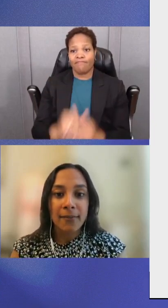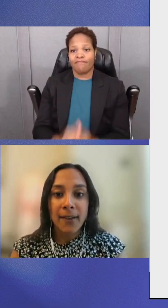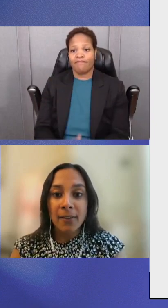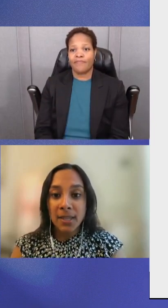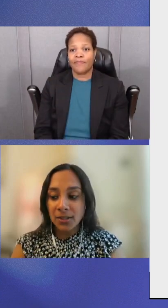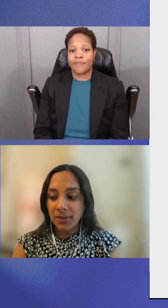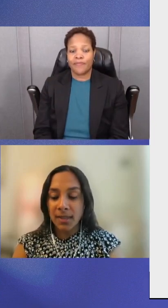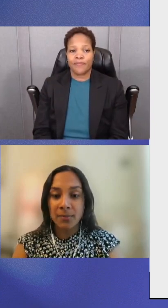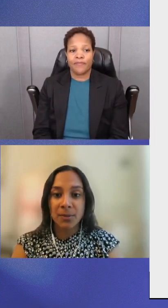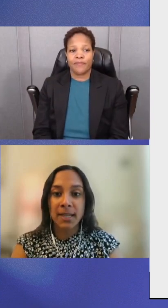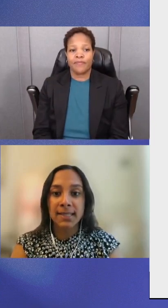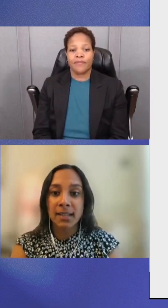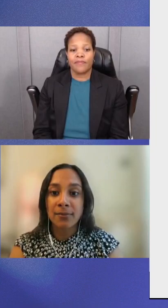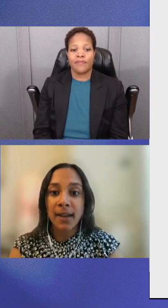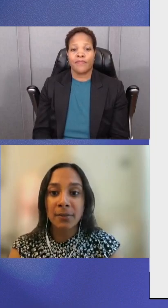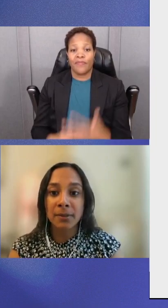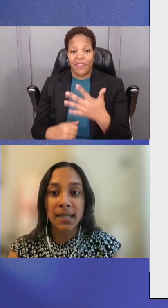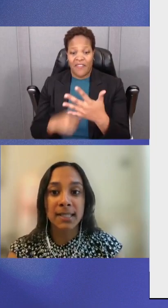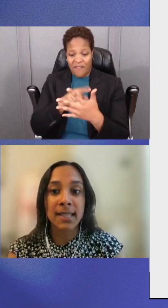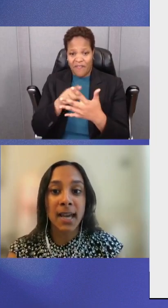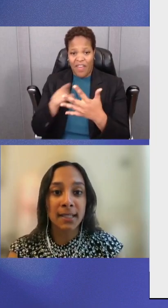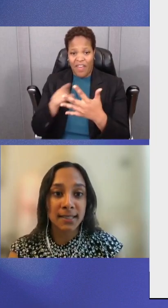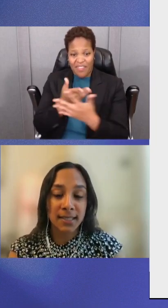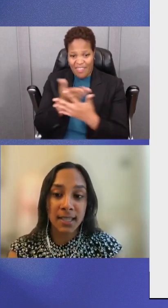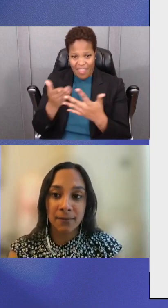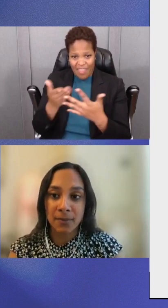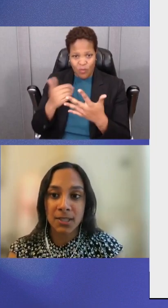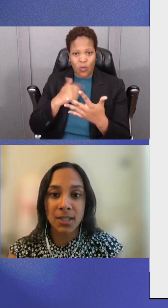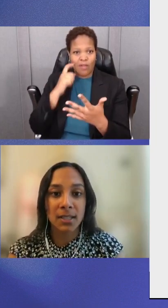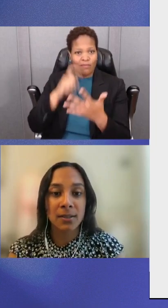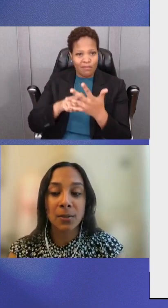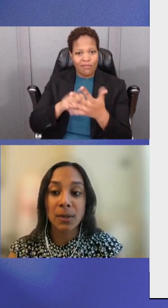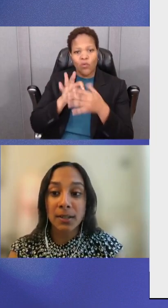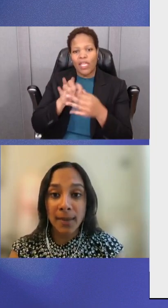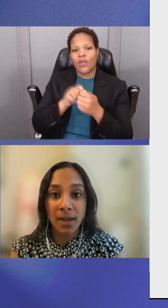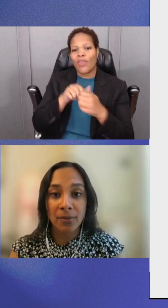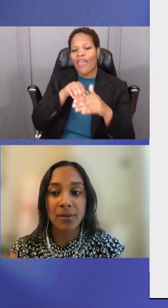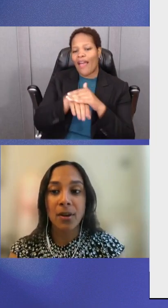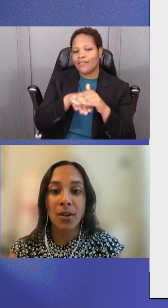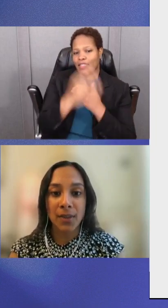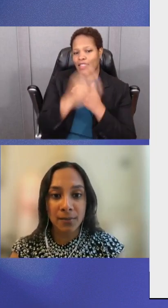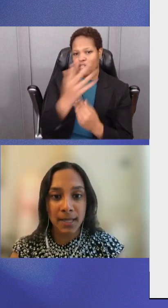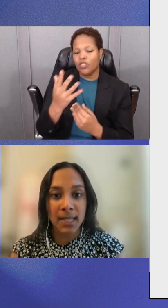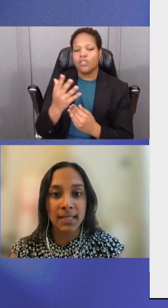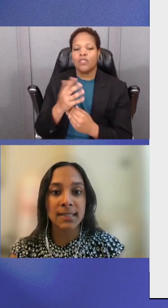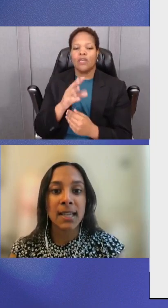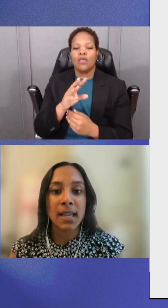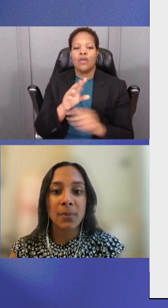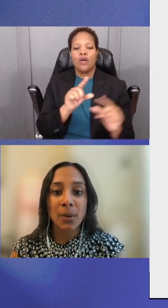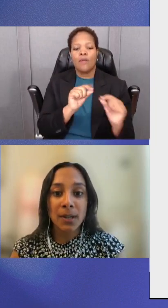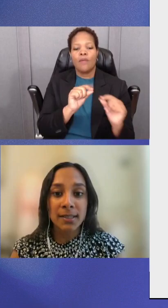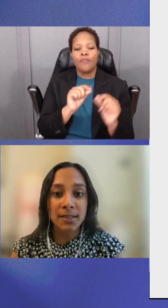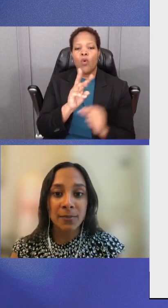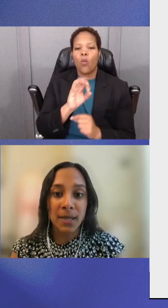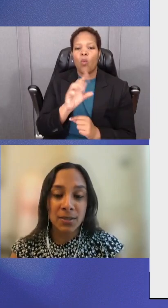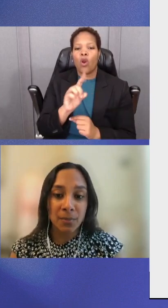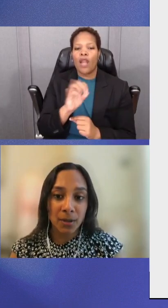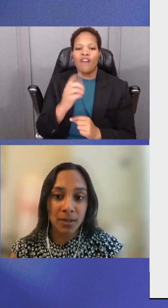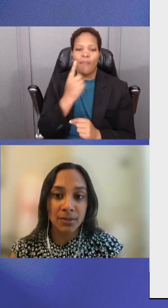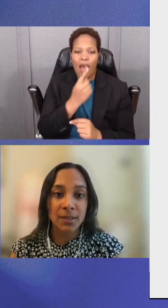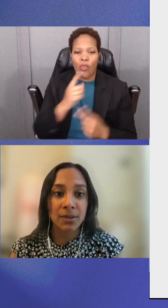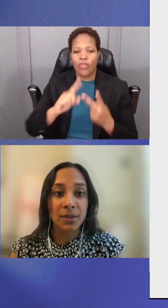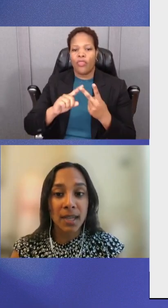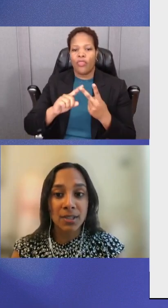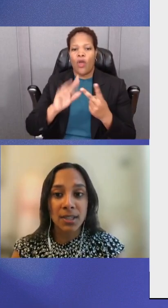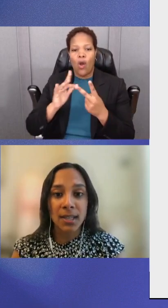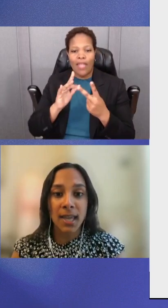5 major themes were identified related to accessing information: word of mouth, online ratings, importance of patient